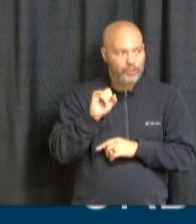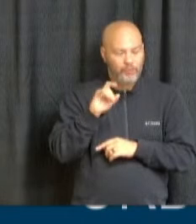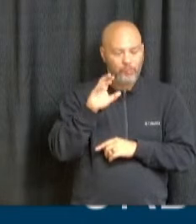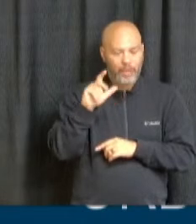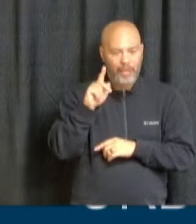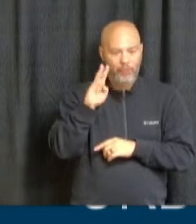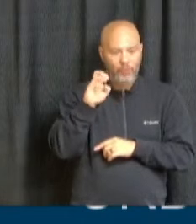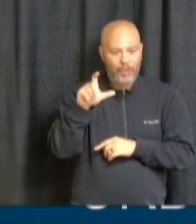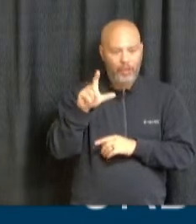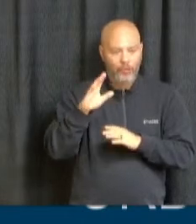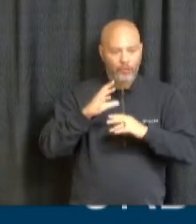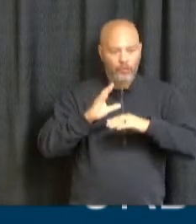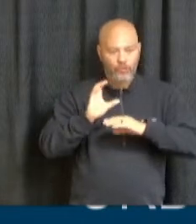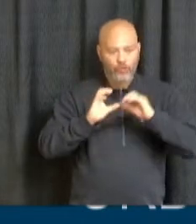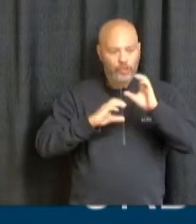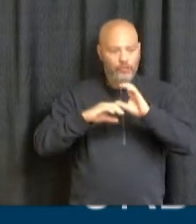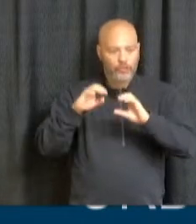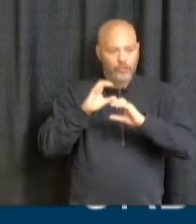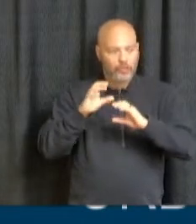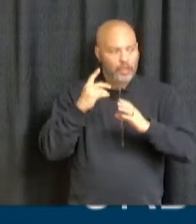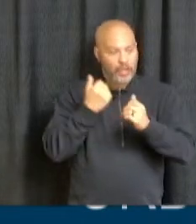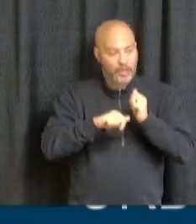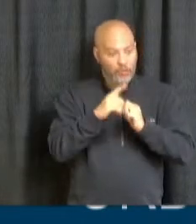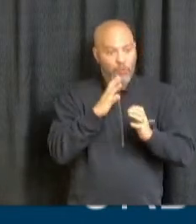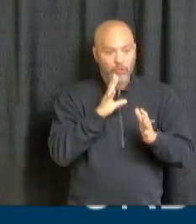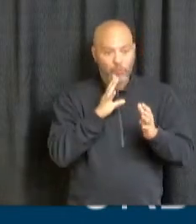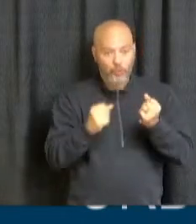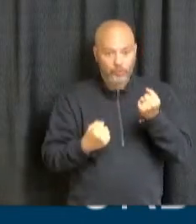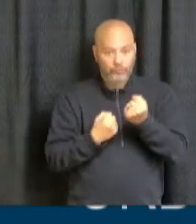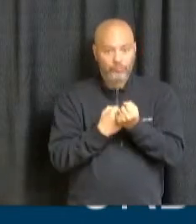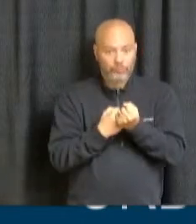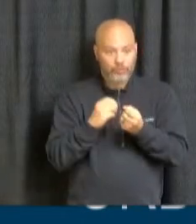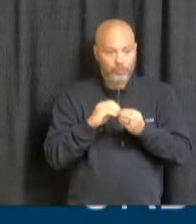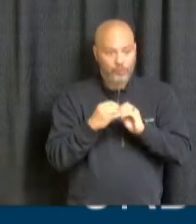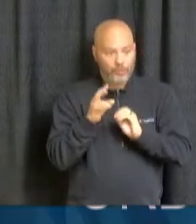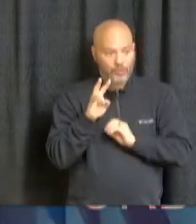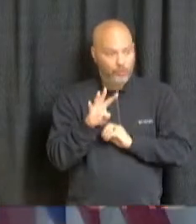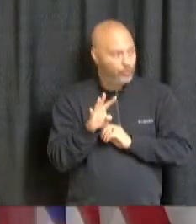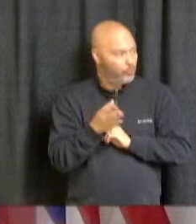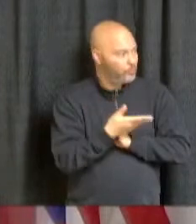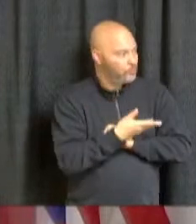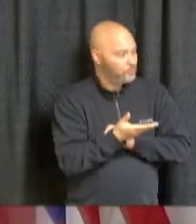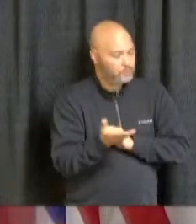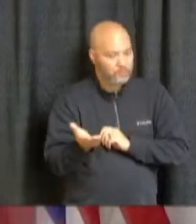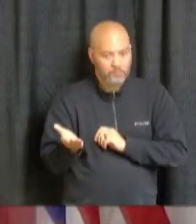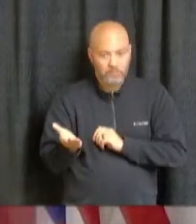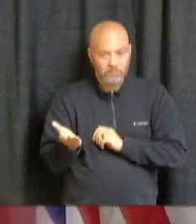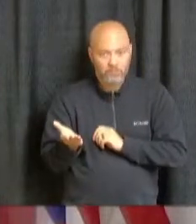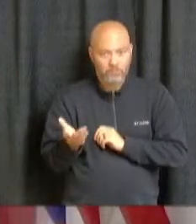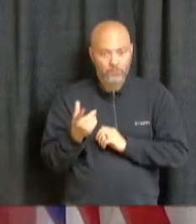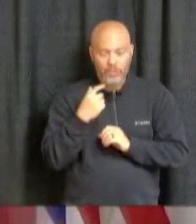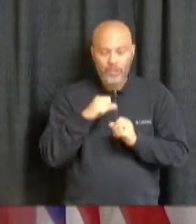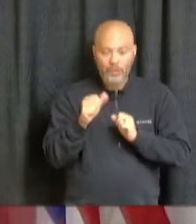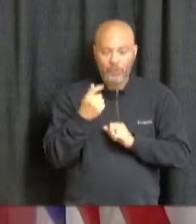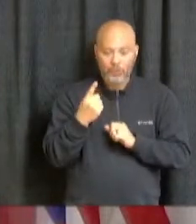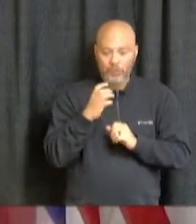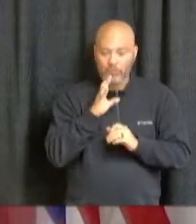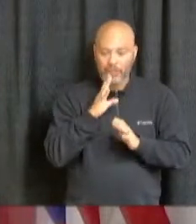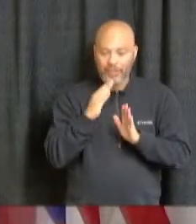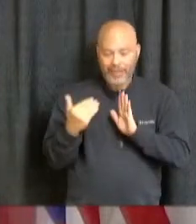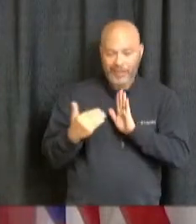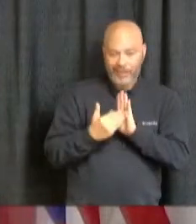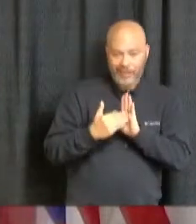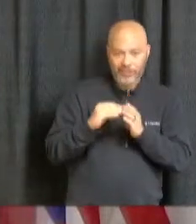Blackwell Construction. Anyone in the audience wish to speak in favor of ordinance 74? Anyone in the audience wish to